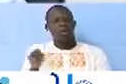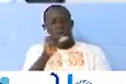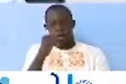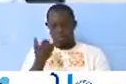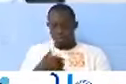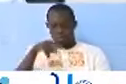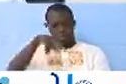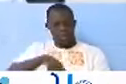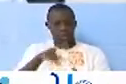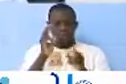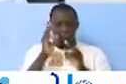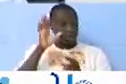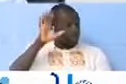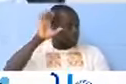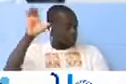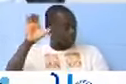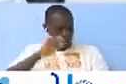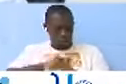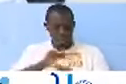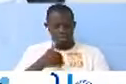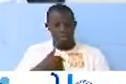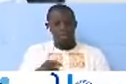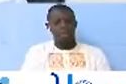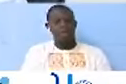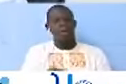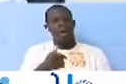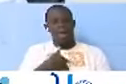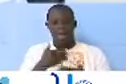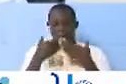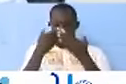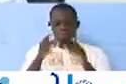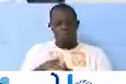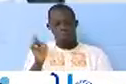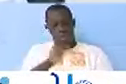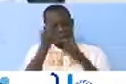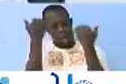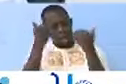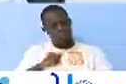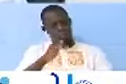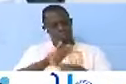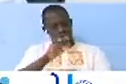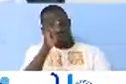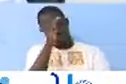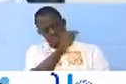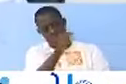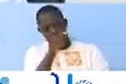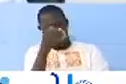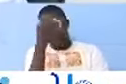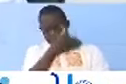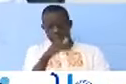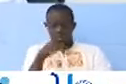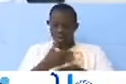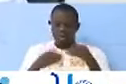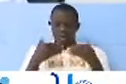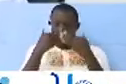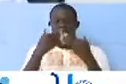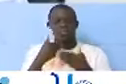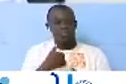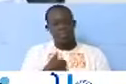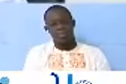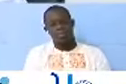were standing and listening to me. I asked him, what happened to you there? He didn't tell me